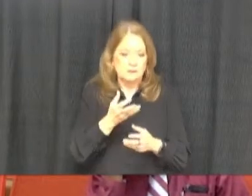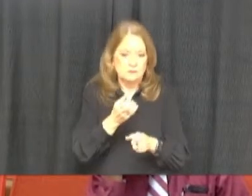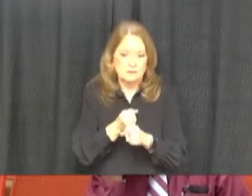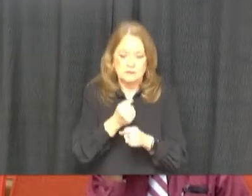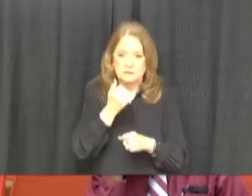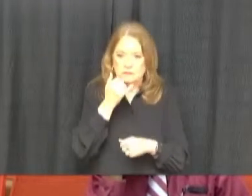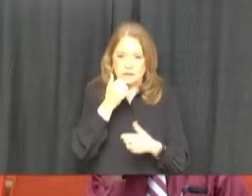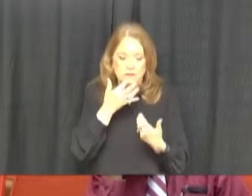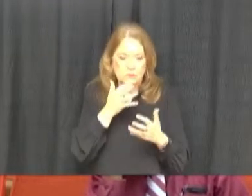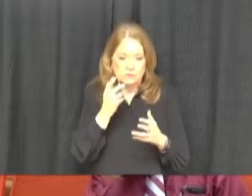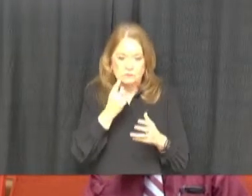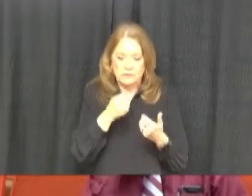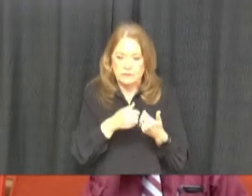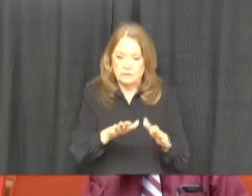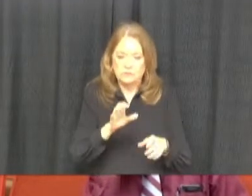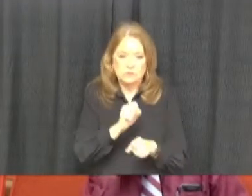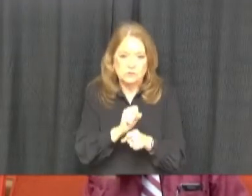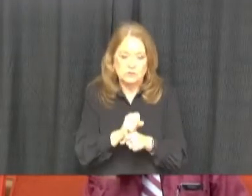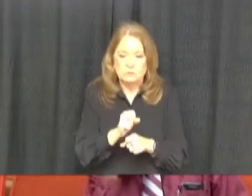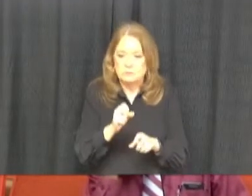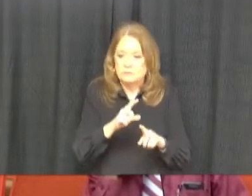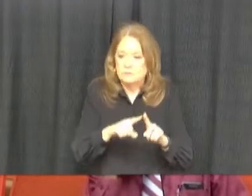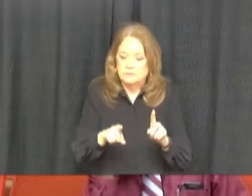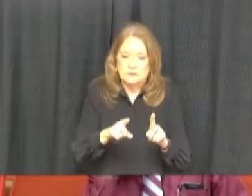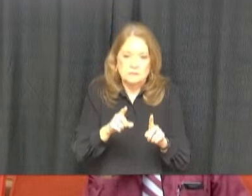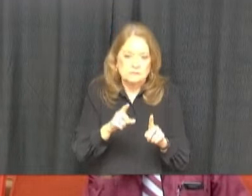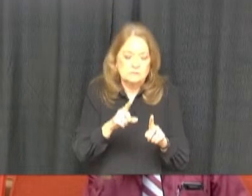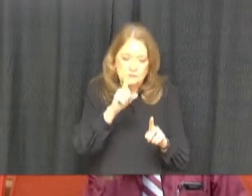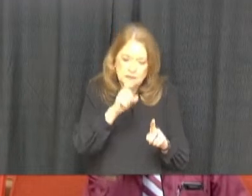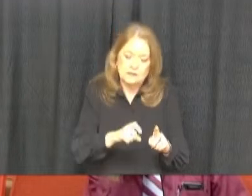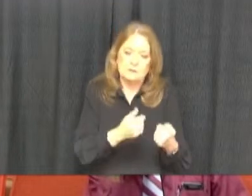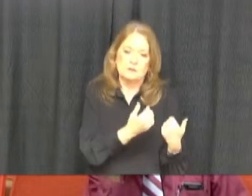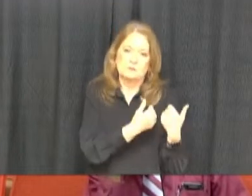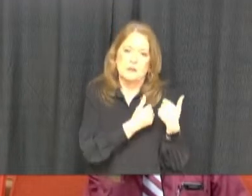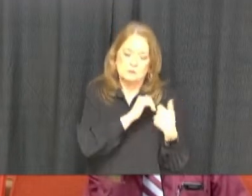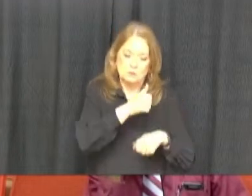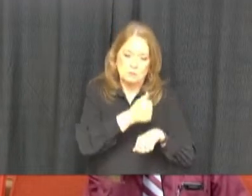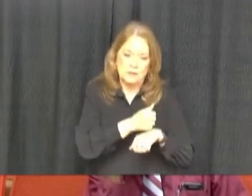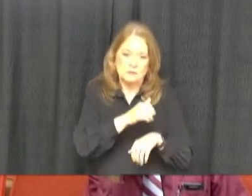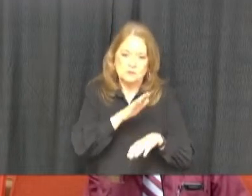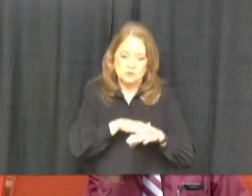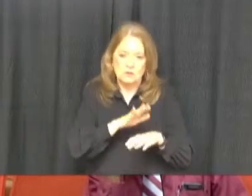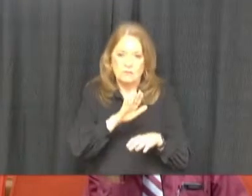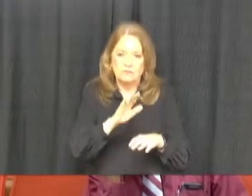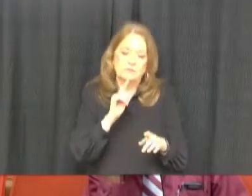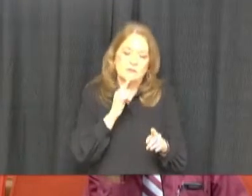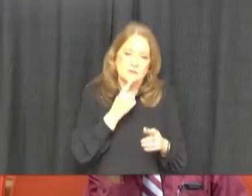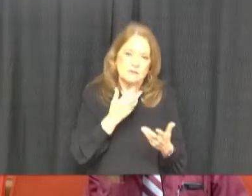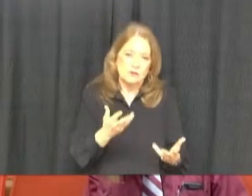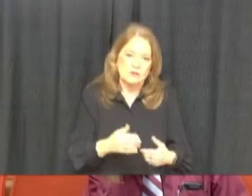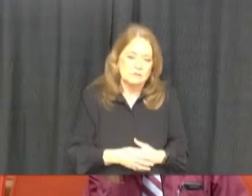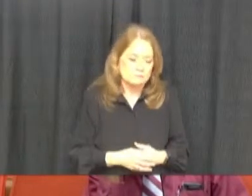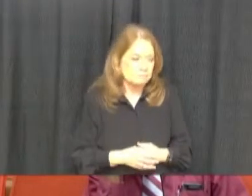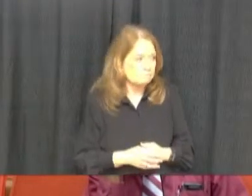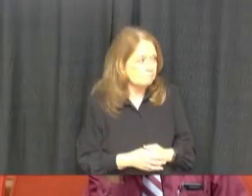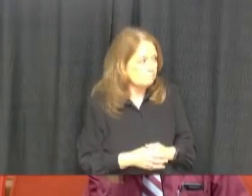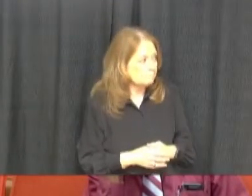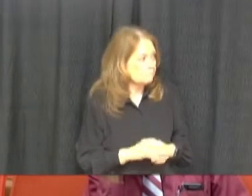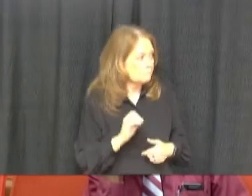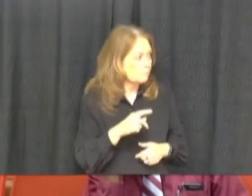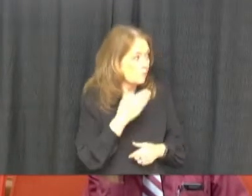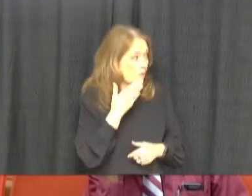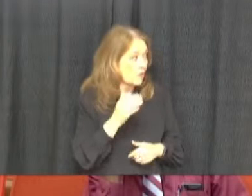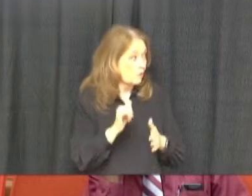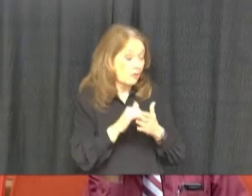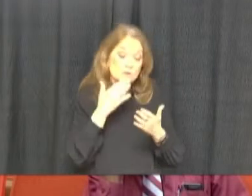lose their job, just like in any organization, or at least be held accountable based on severity and recency. So, thank you.